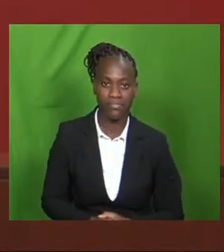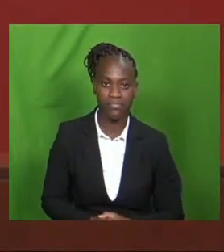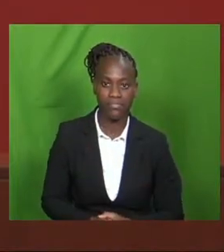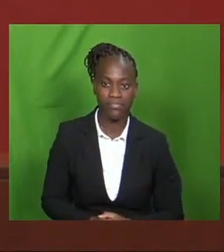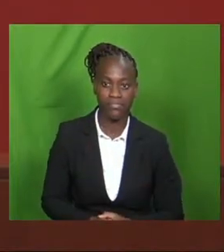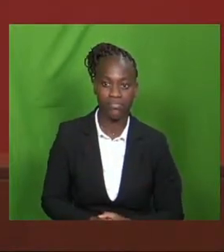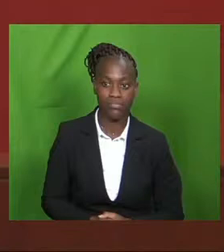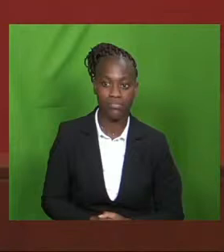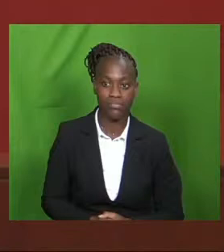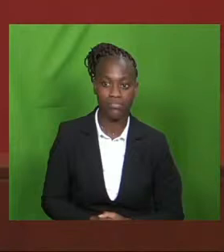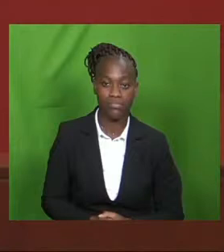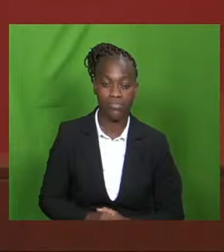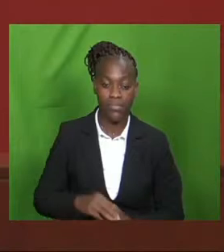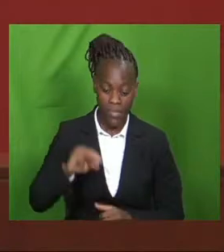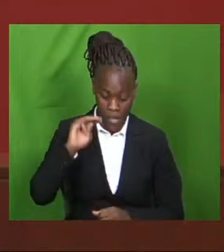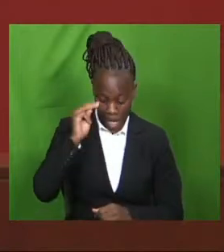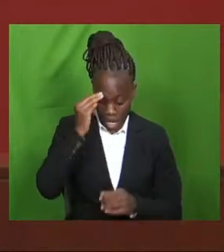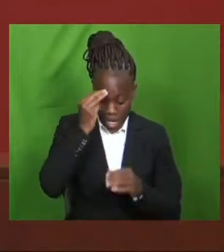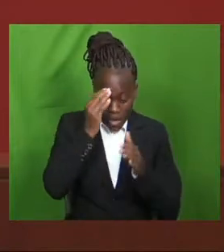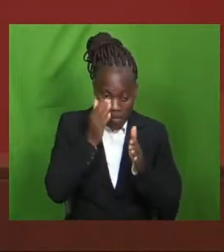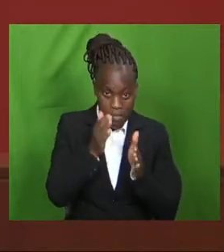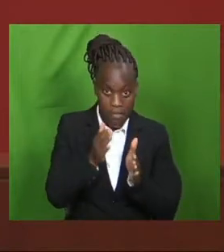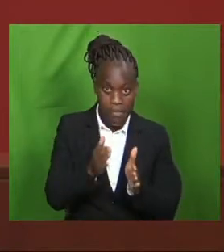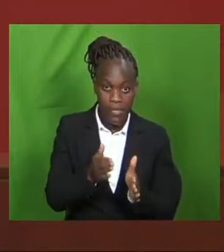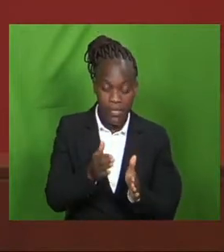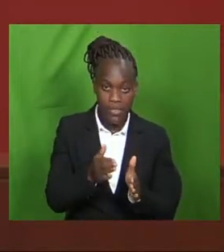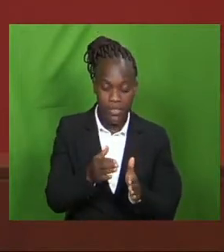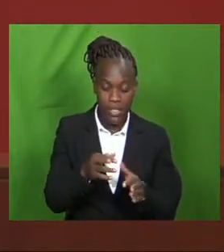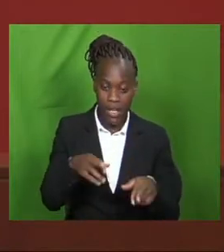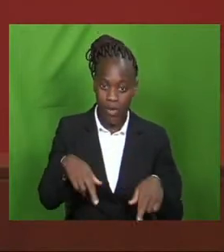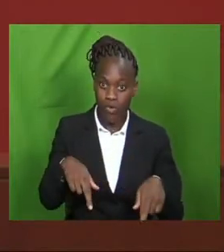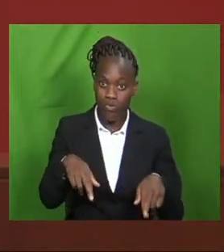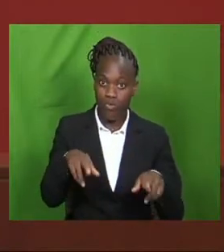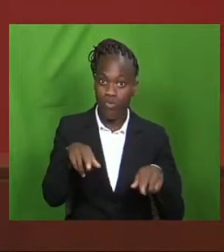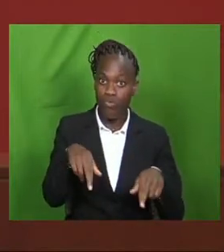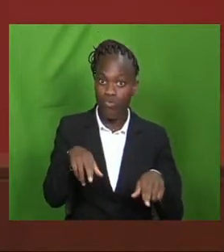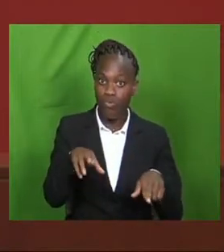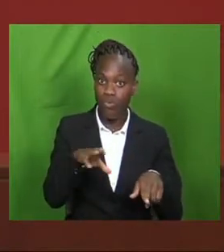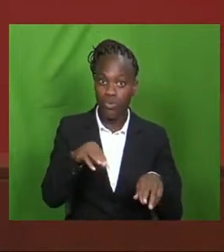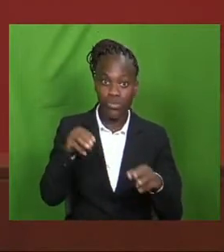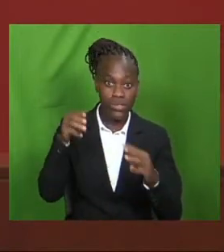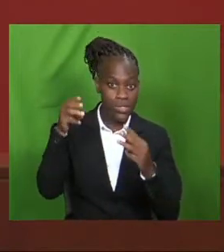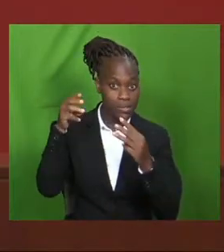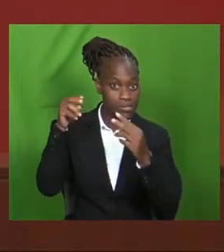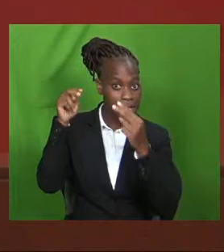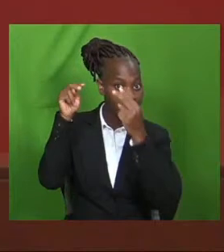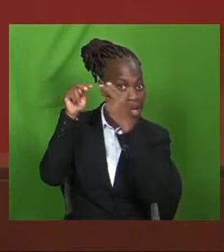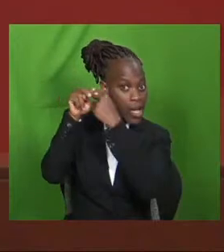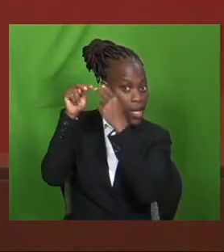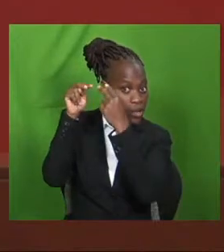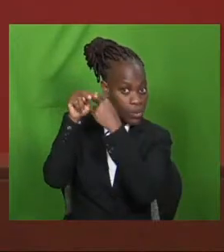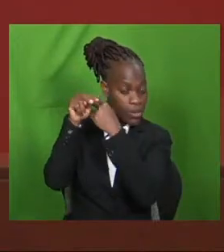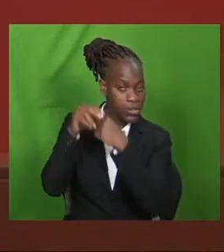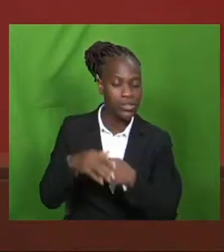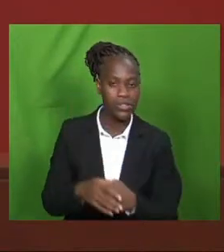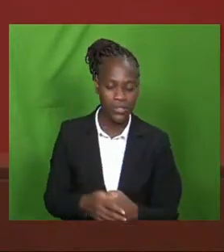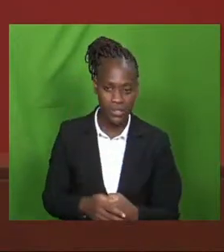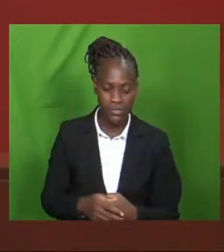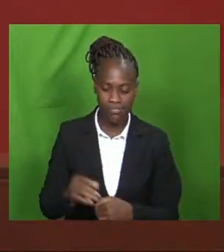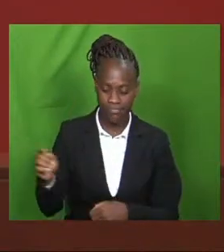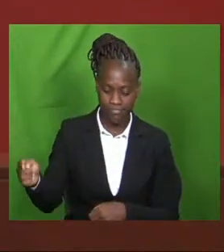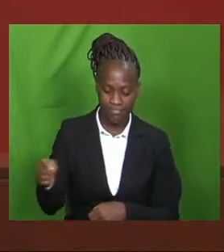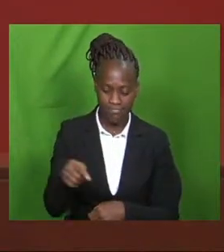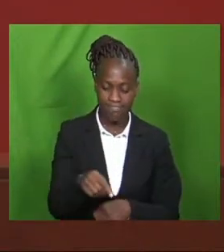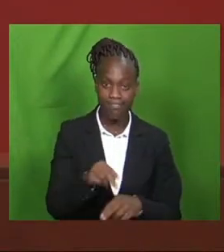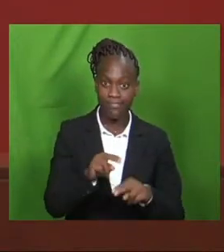The Minister for Roads and Highways to take the proper